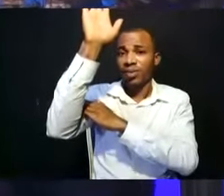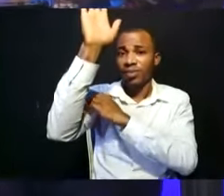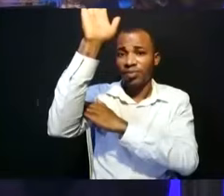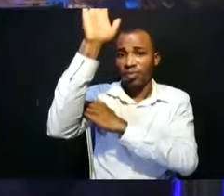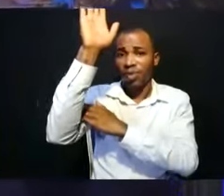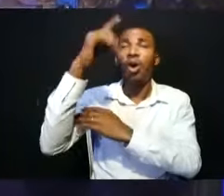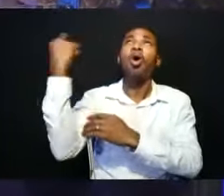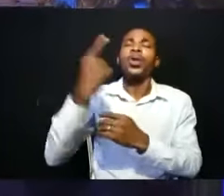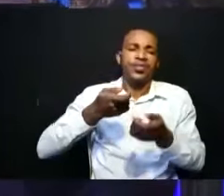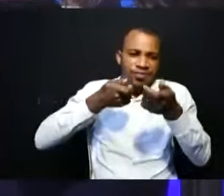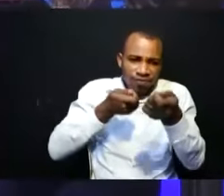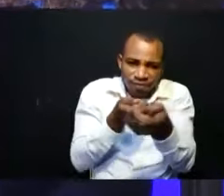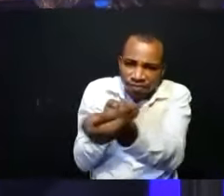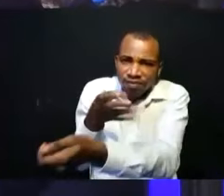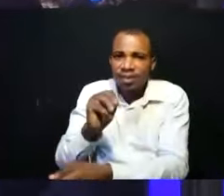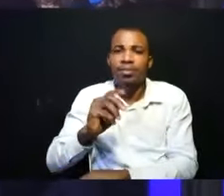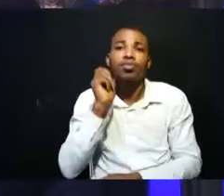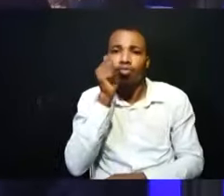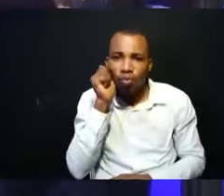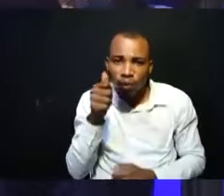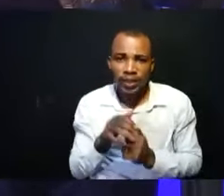your heavenly Father feeds them. So your